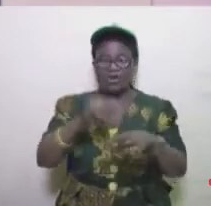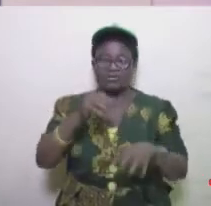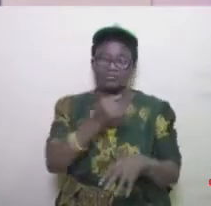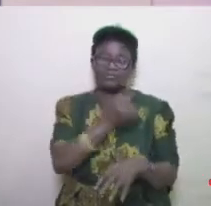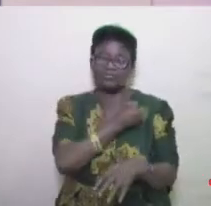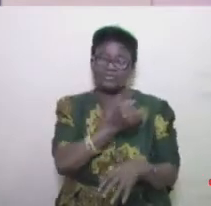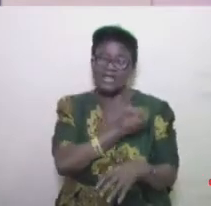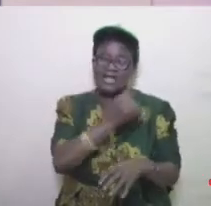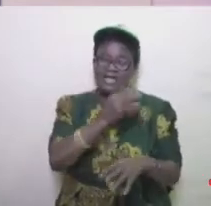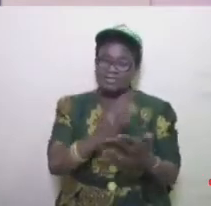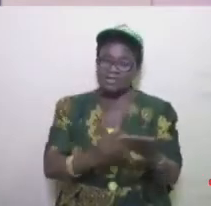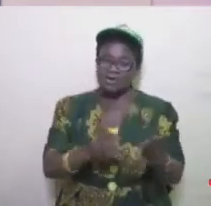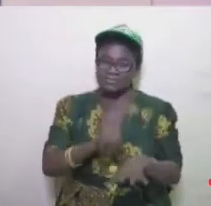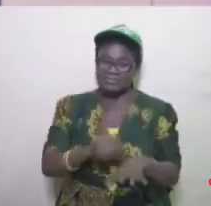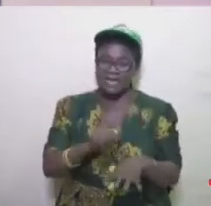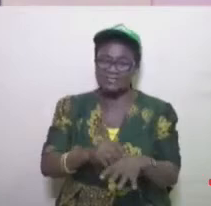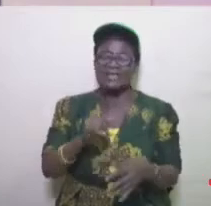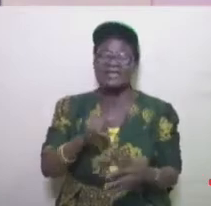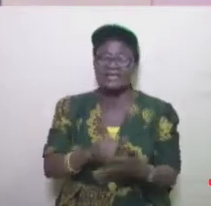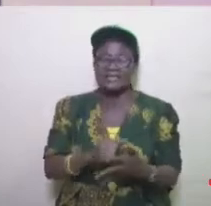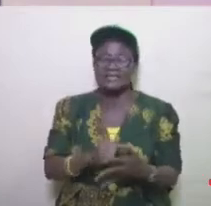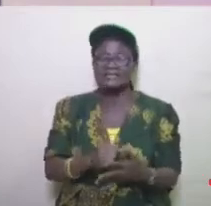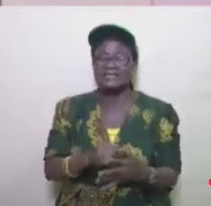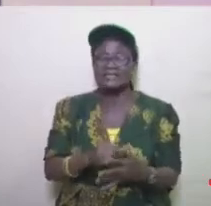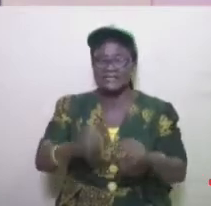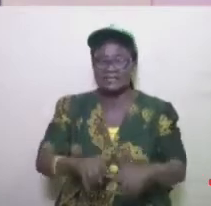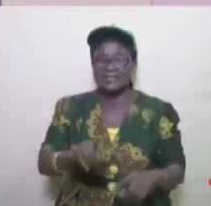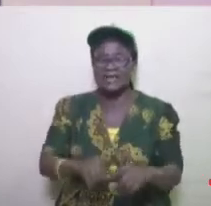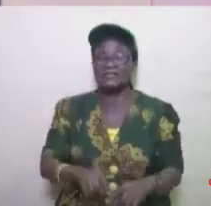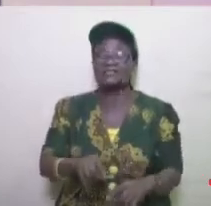sometime, it depends on the angle we are looking at it from.